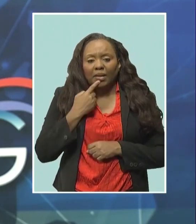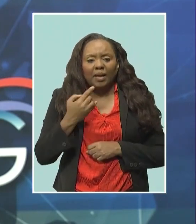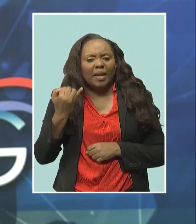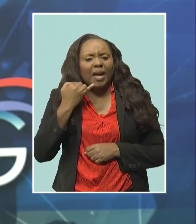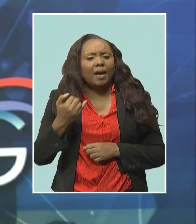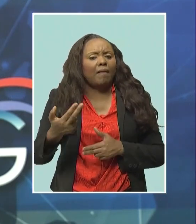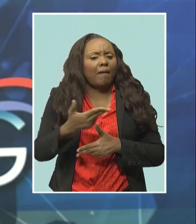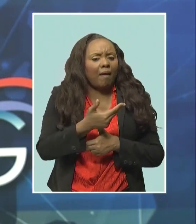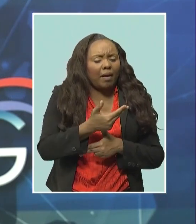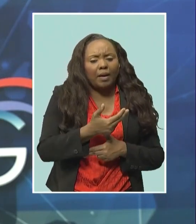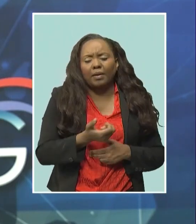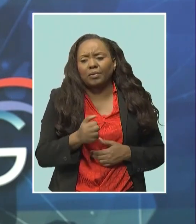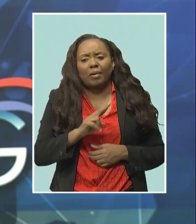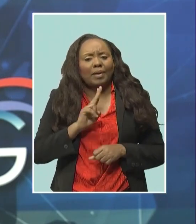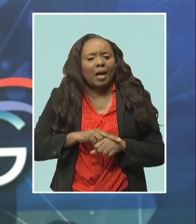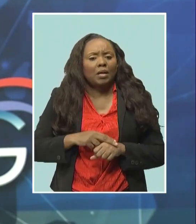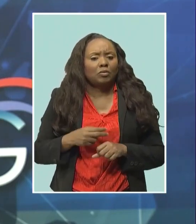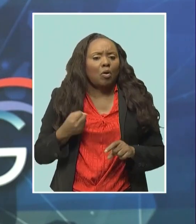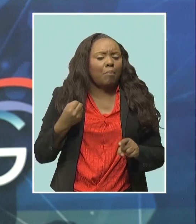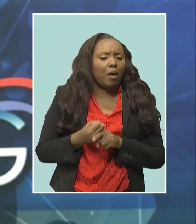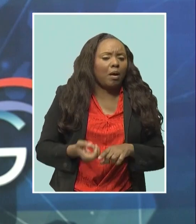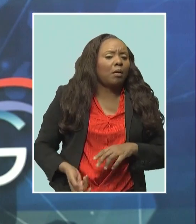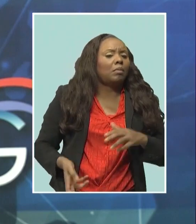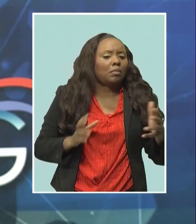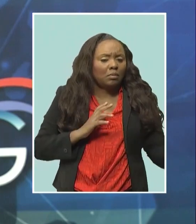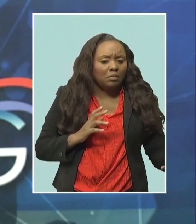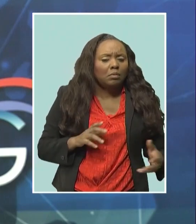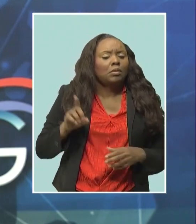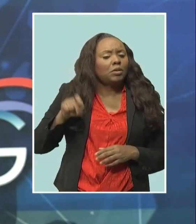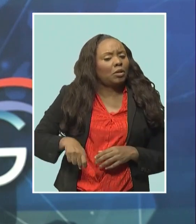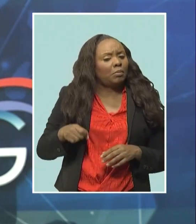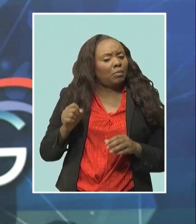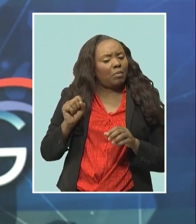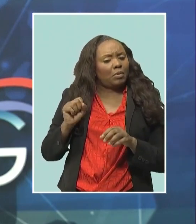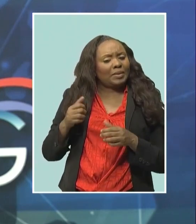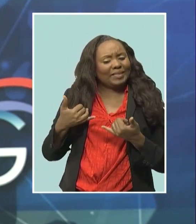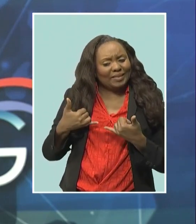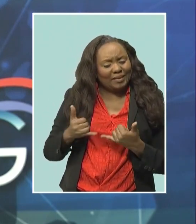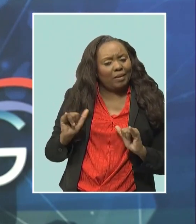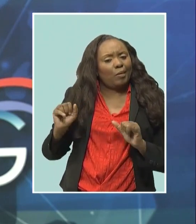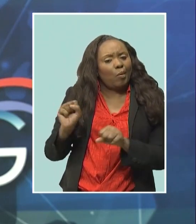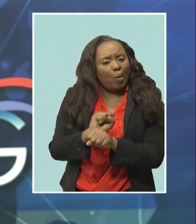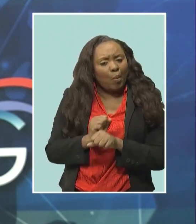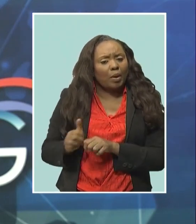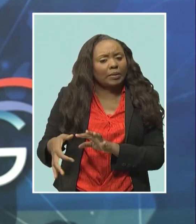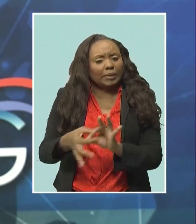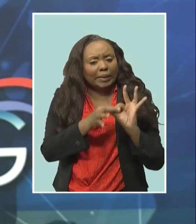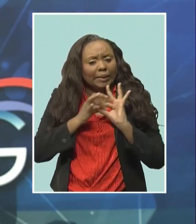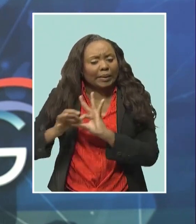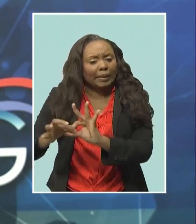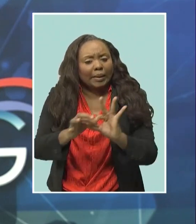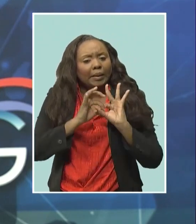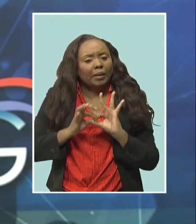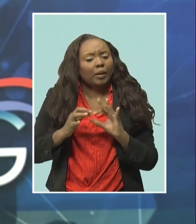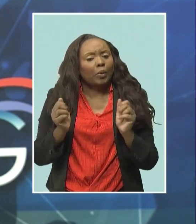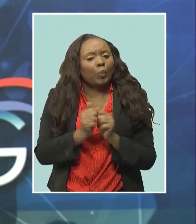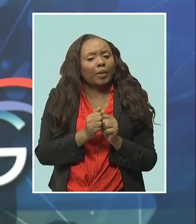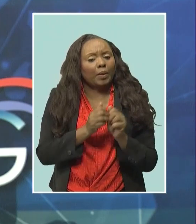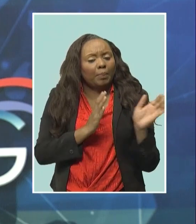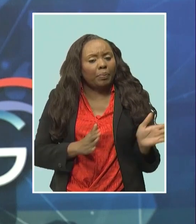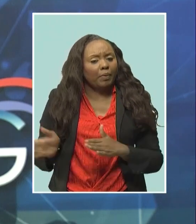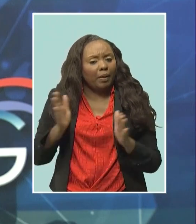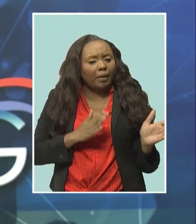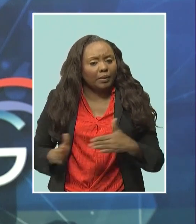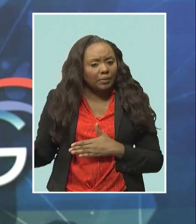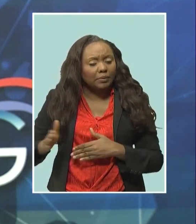and climate-related hazards. He wants governments and the private sector to work collaboratively on plans and strategies. The advice